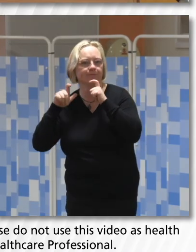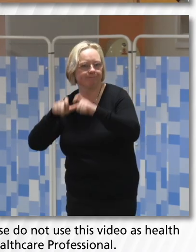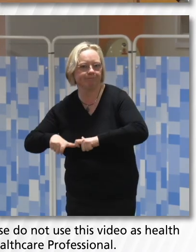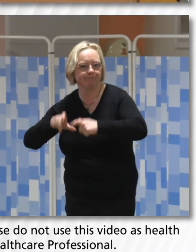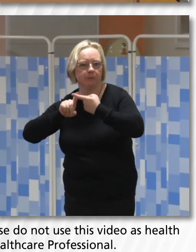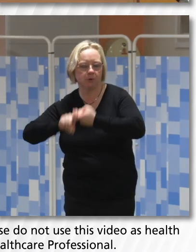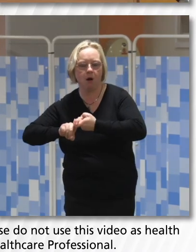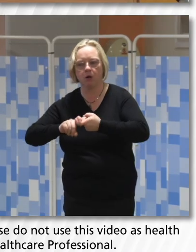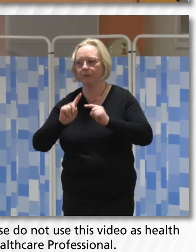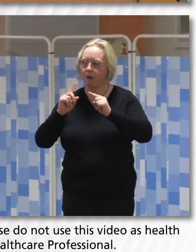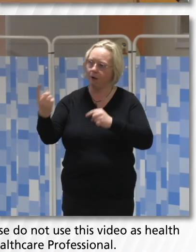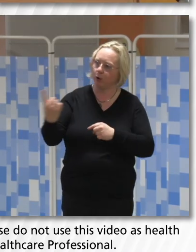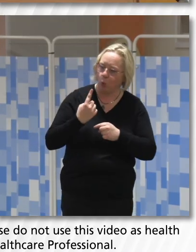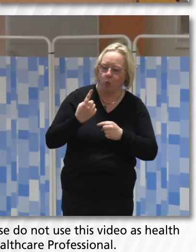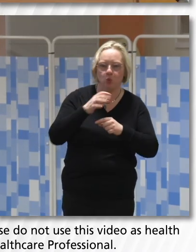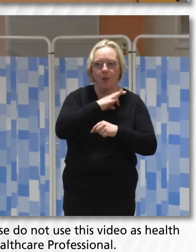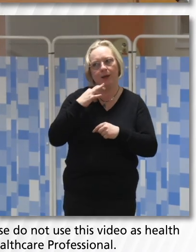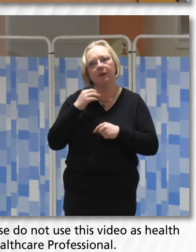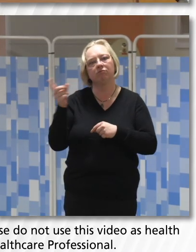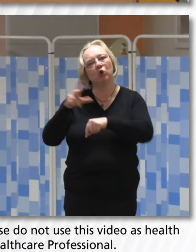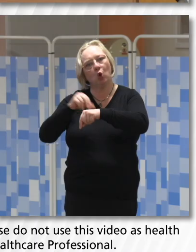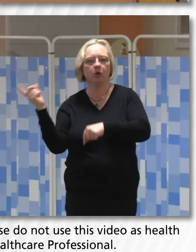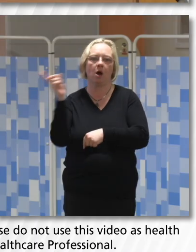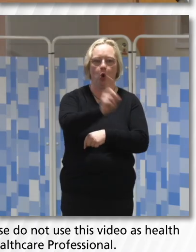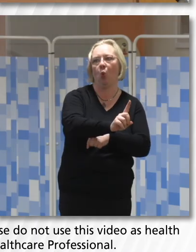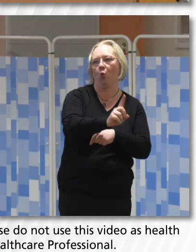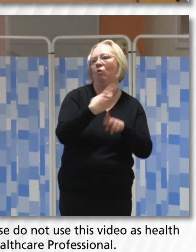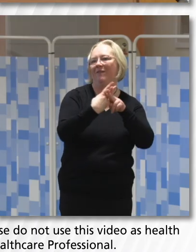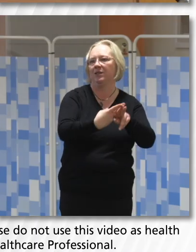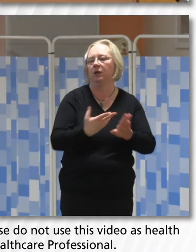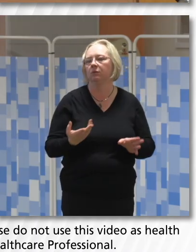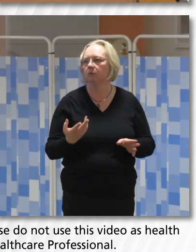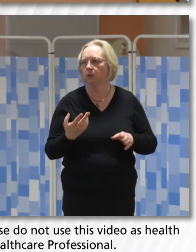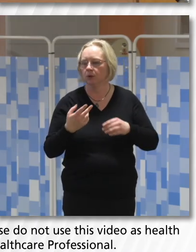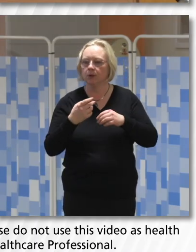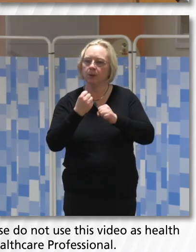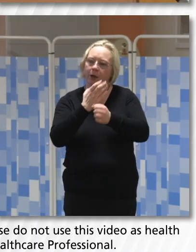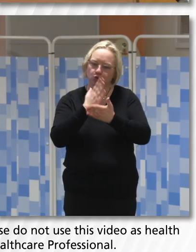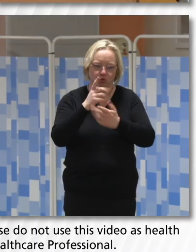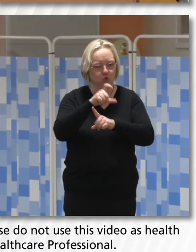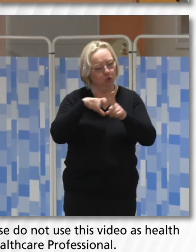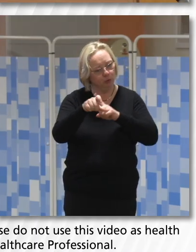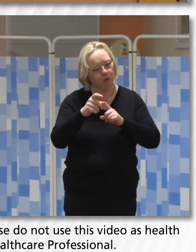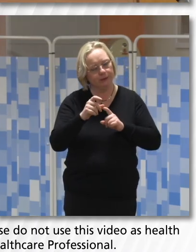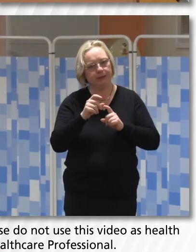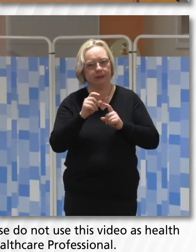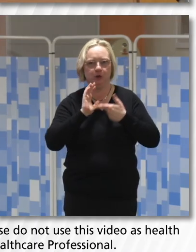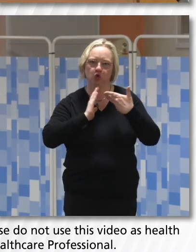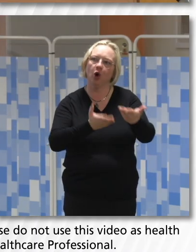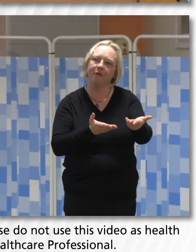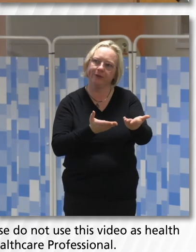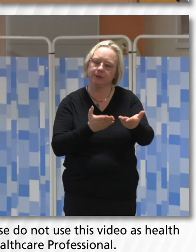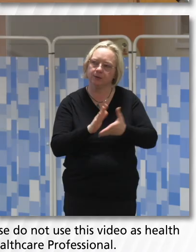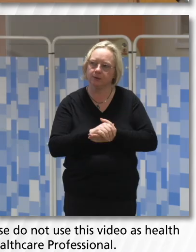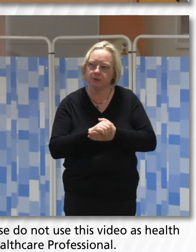to a clinic anymore, they would go and see them at home and actually make sure they were doing a community service to make sure that